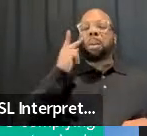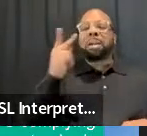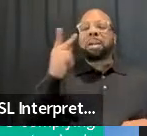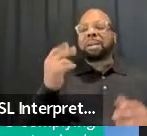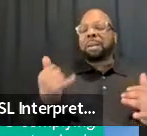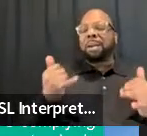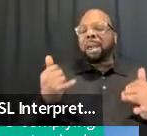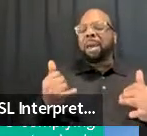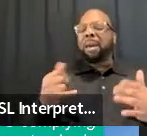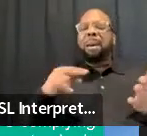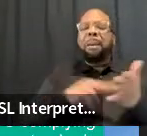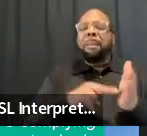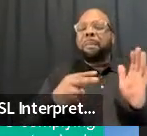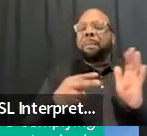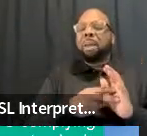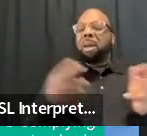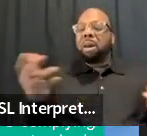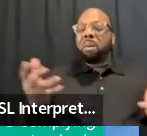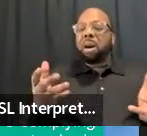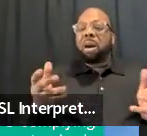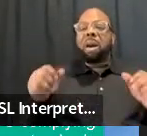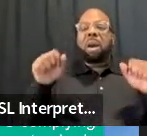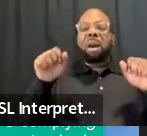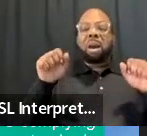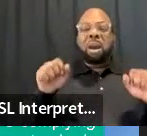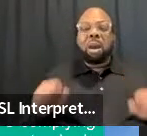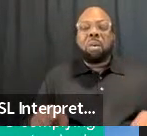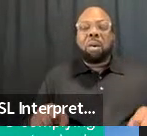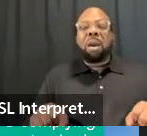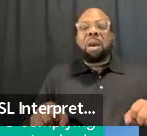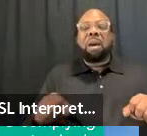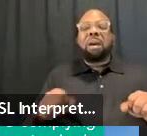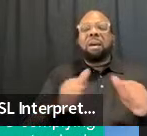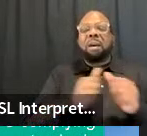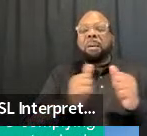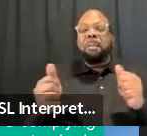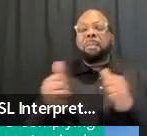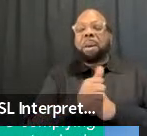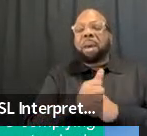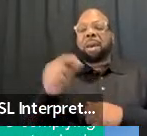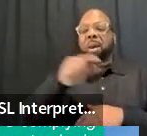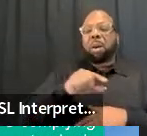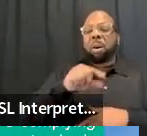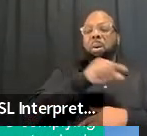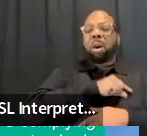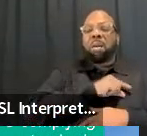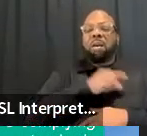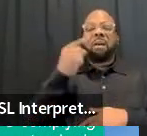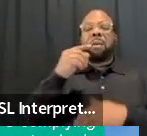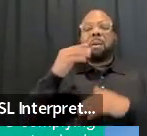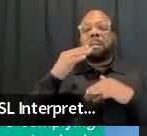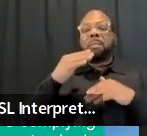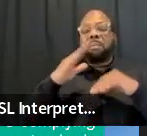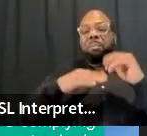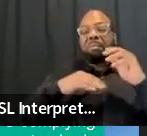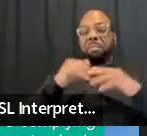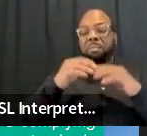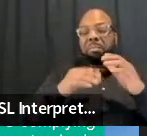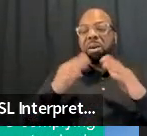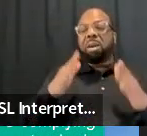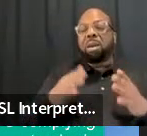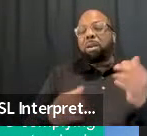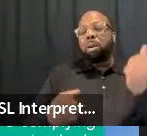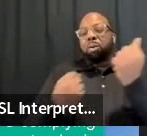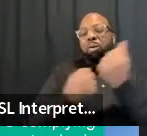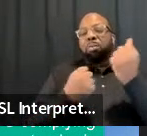What that means is that we're able to bifurcate the qualification criteria for these buildings to support, on